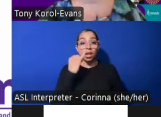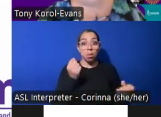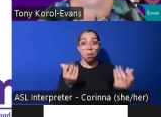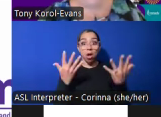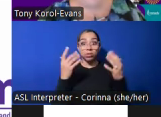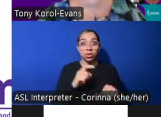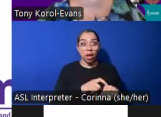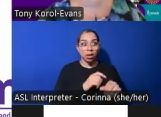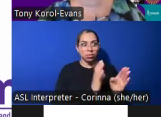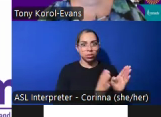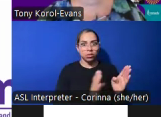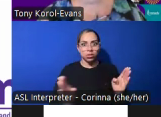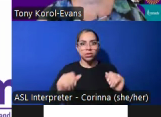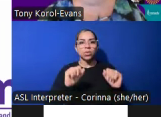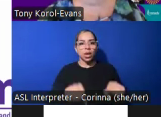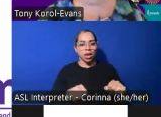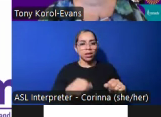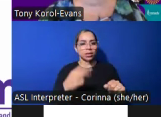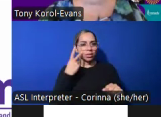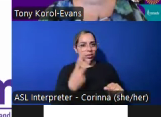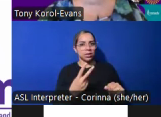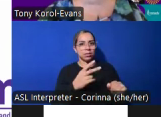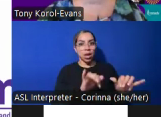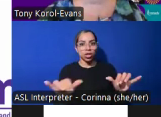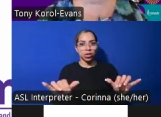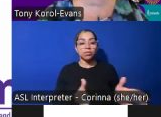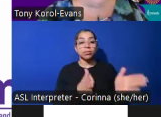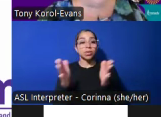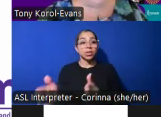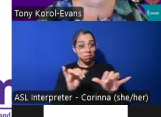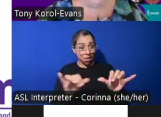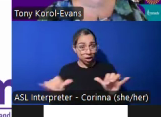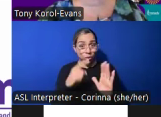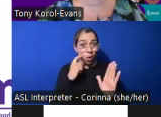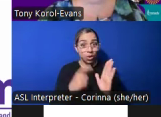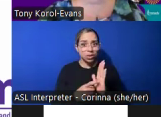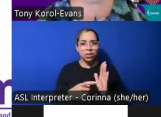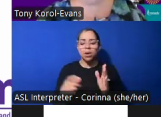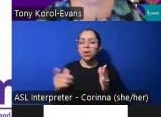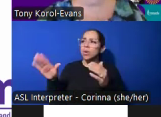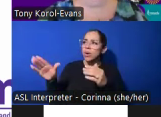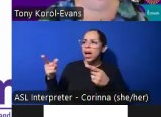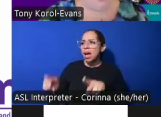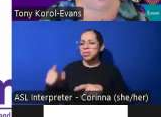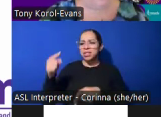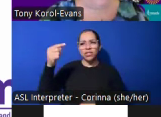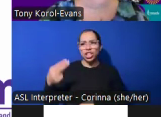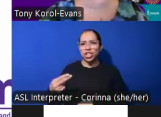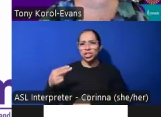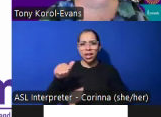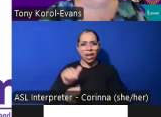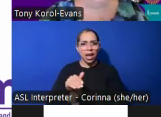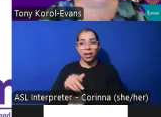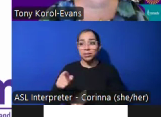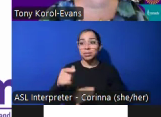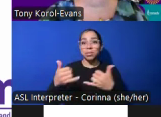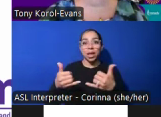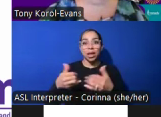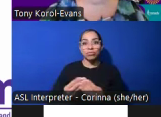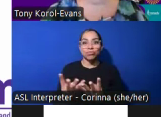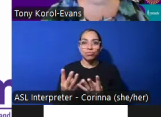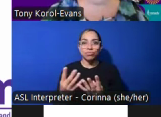you can show the pattern. Are there patterns you notice? It happens every Thursday night when he comes home from playing poker,